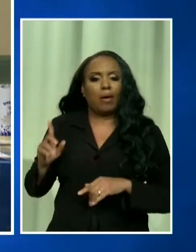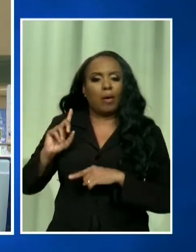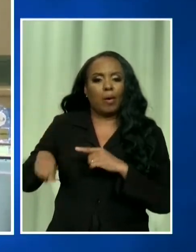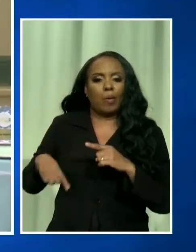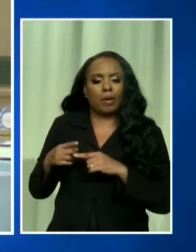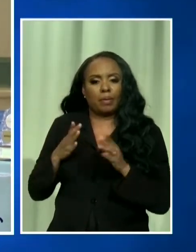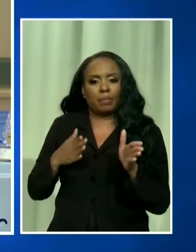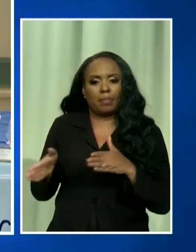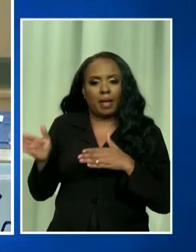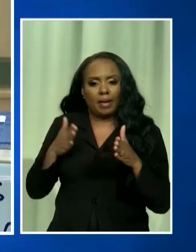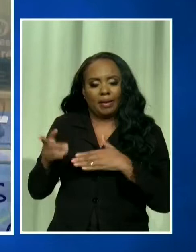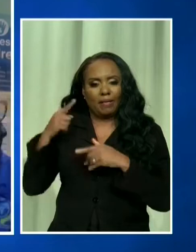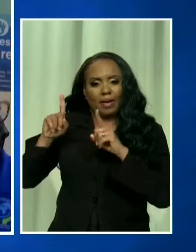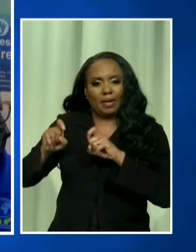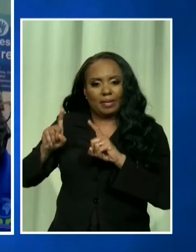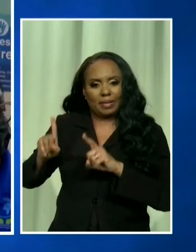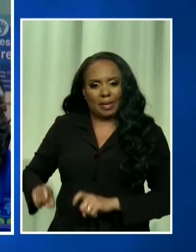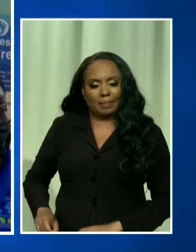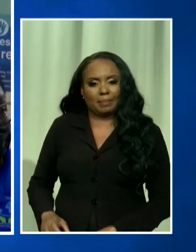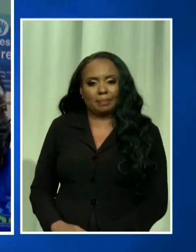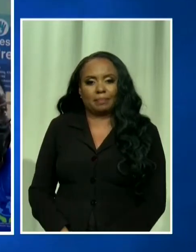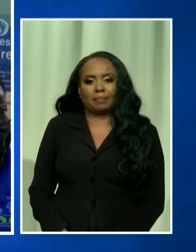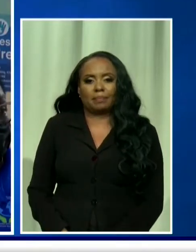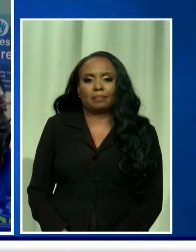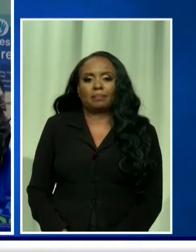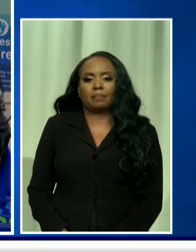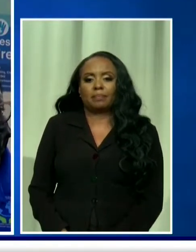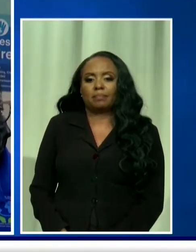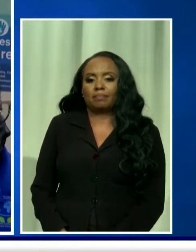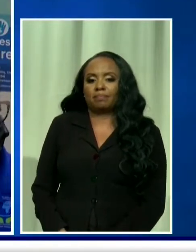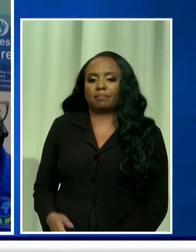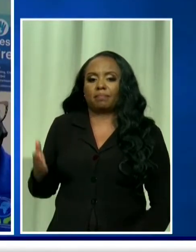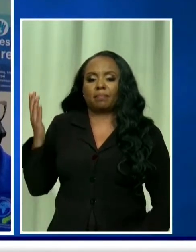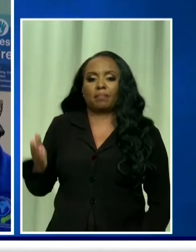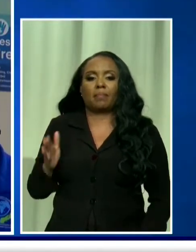Well, all of that, she was doing lessons.